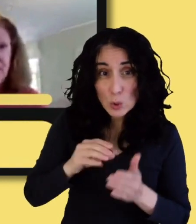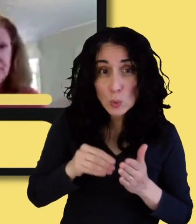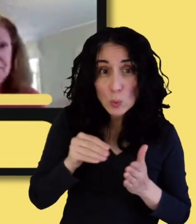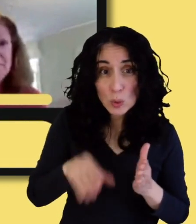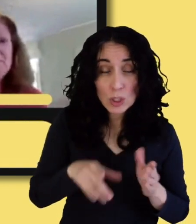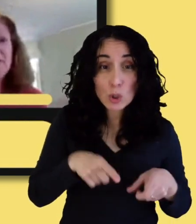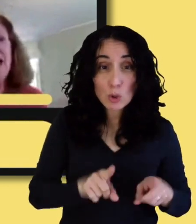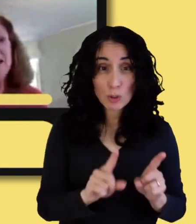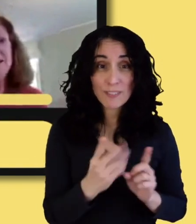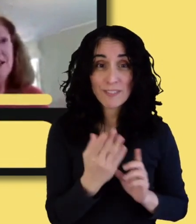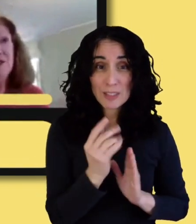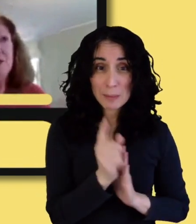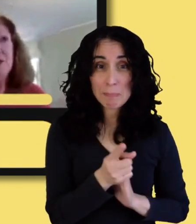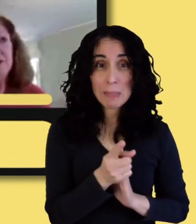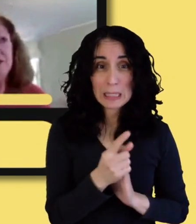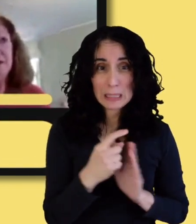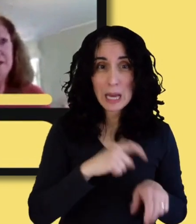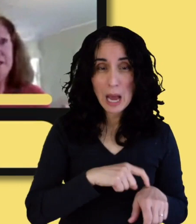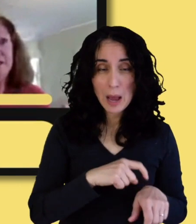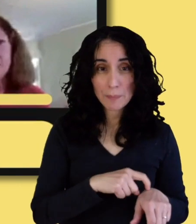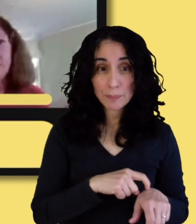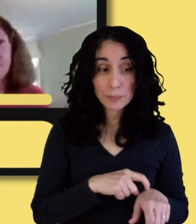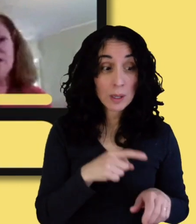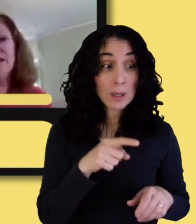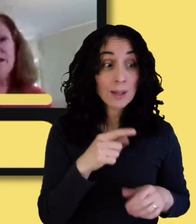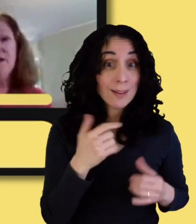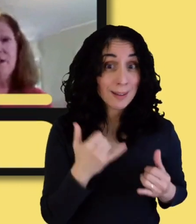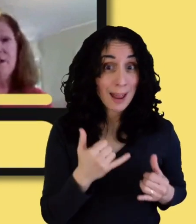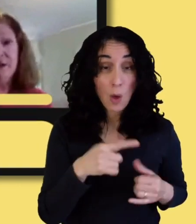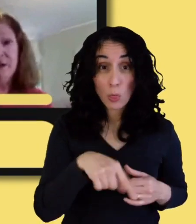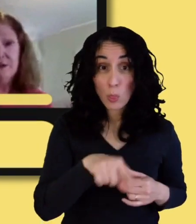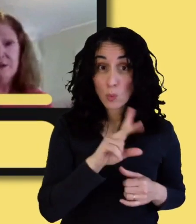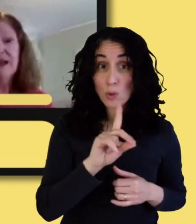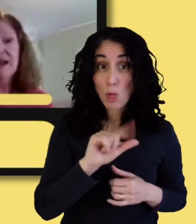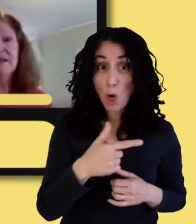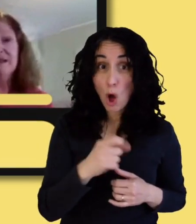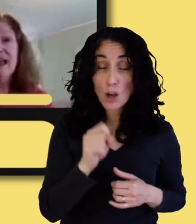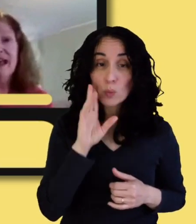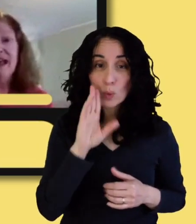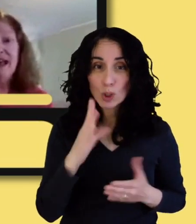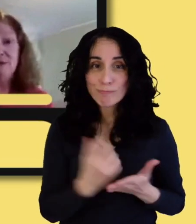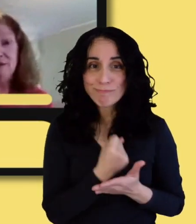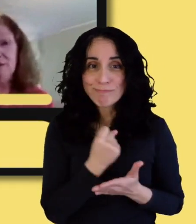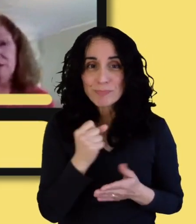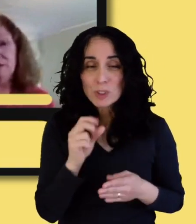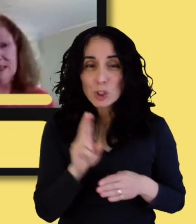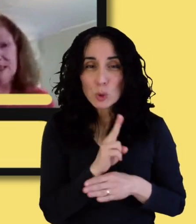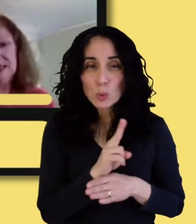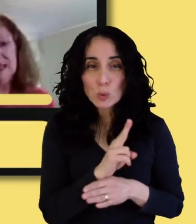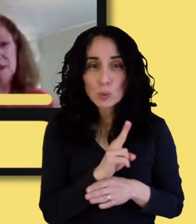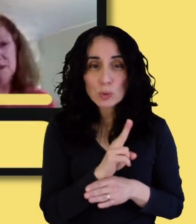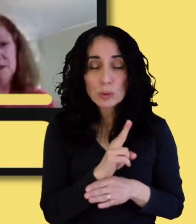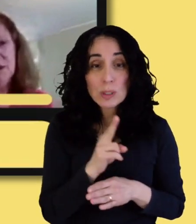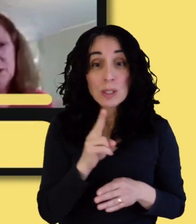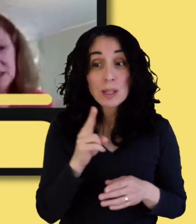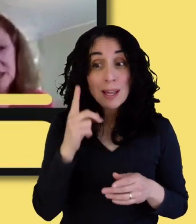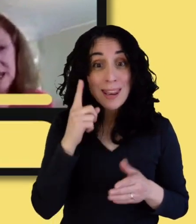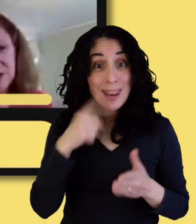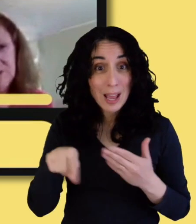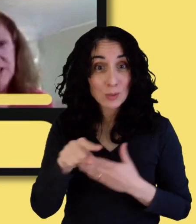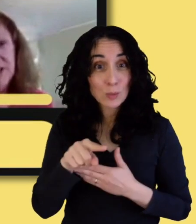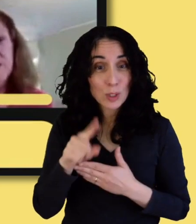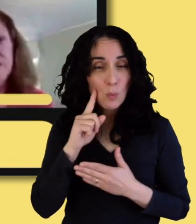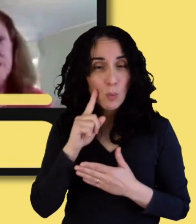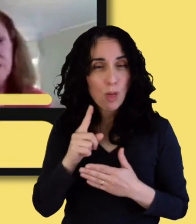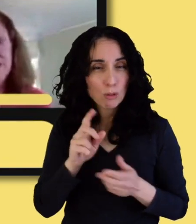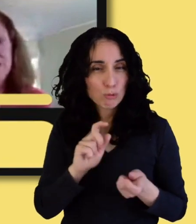15-minute block. And those logs are actually now going to be used because as we transition next week to a new